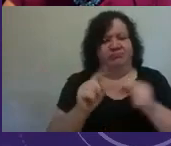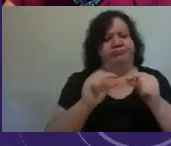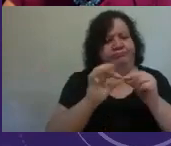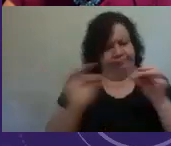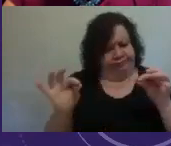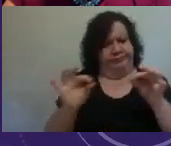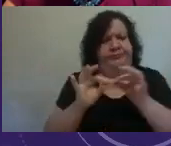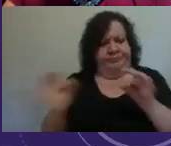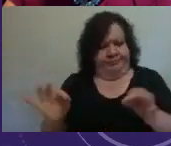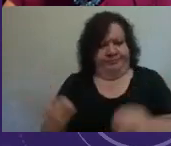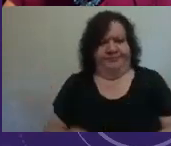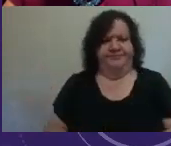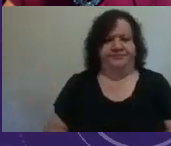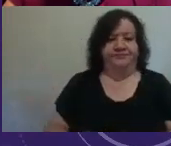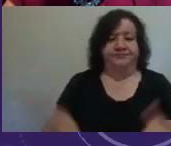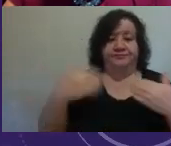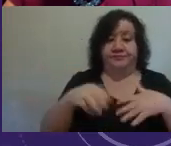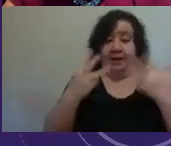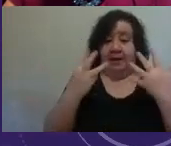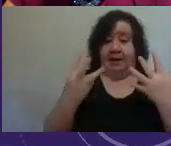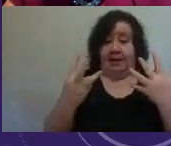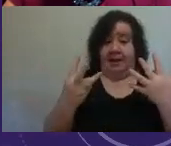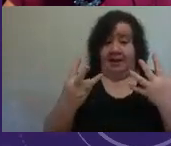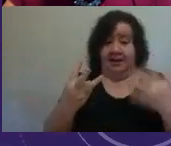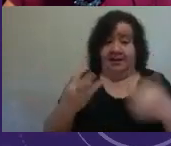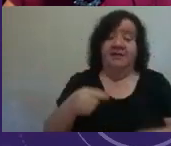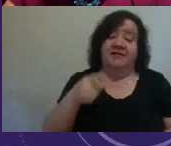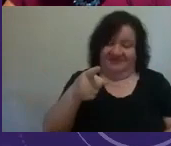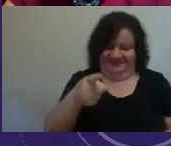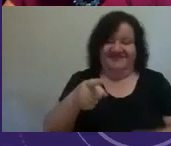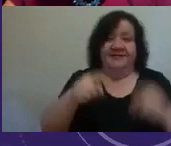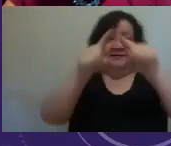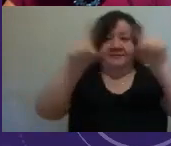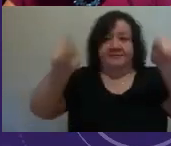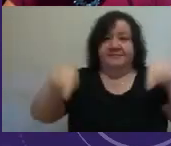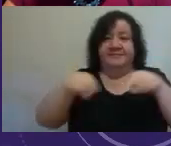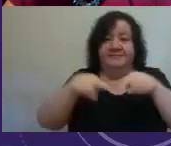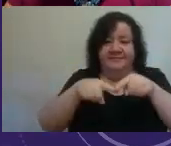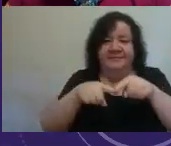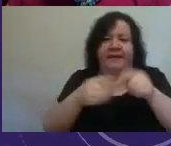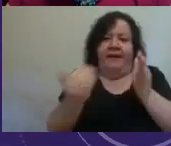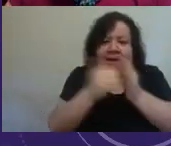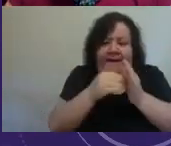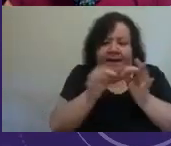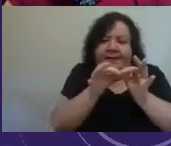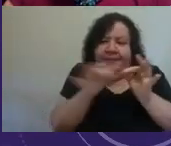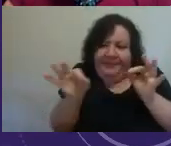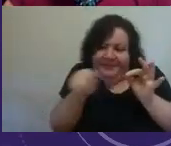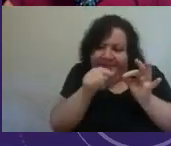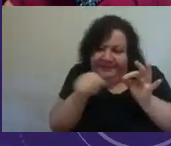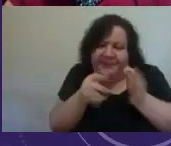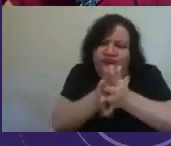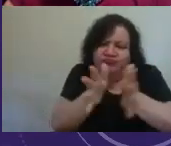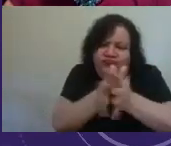9, another social media practice, and one of the most important, is to use alt text. And the